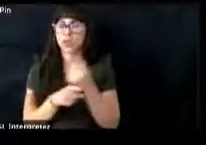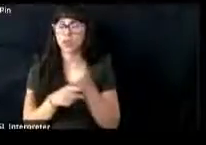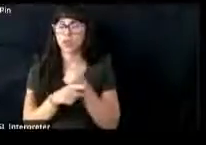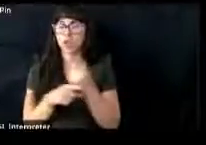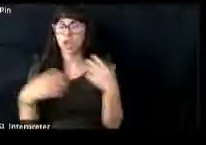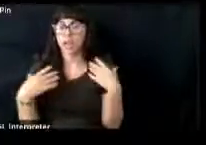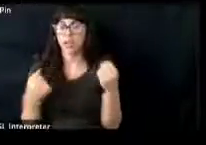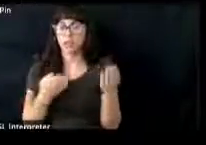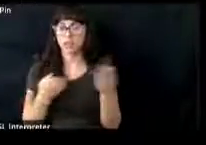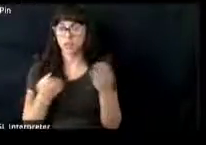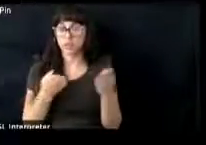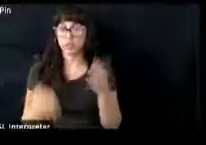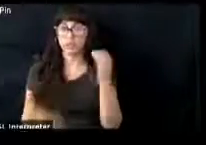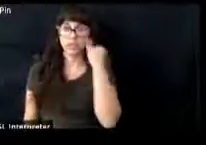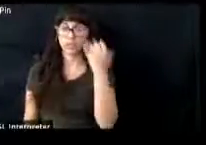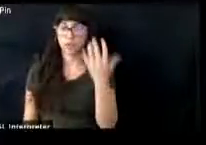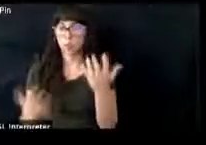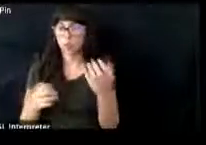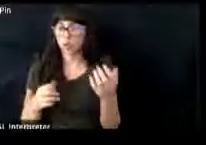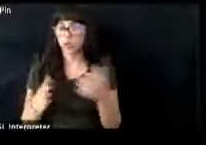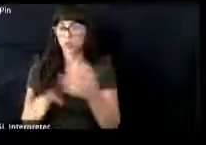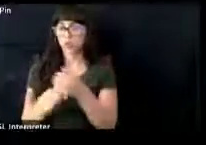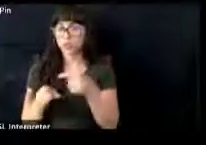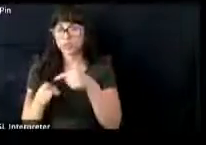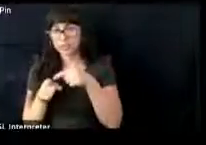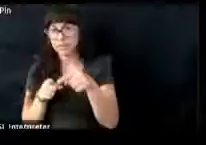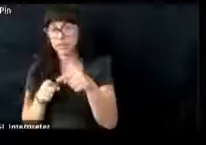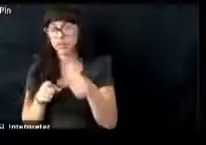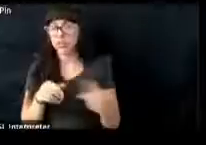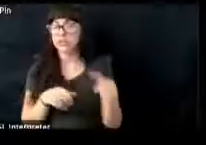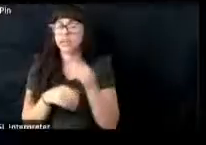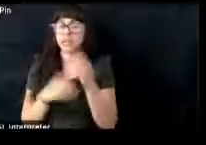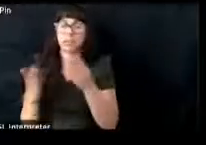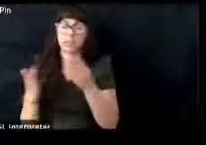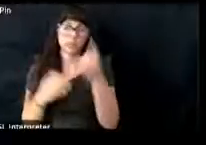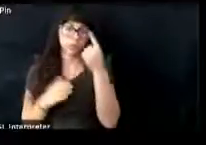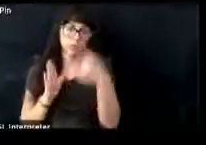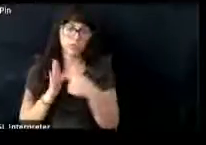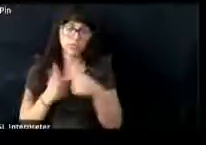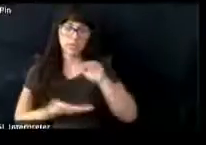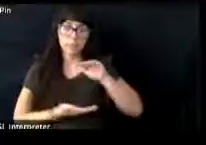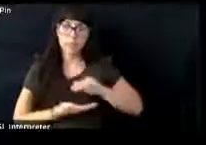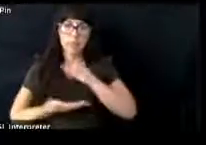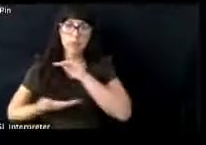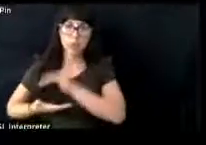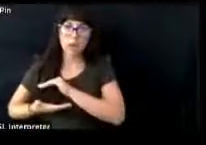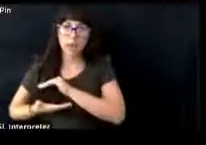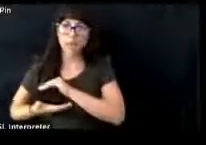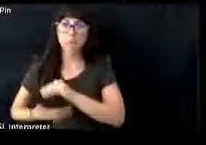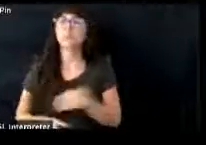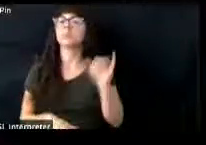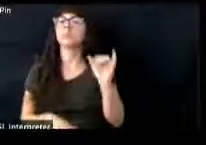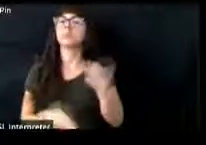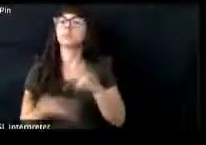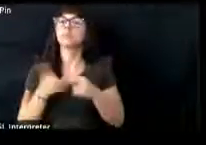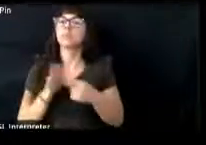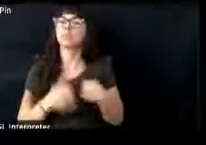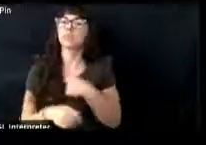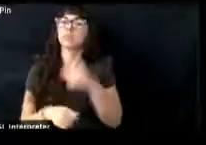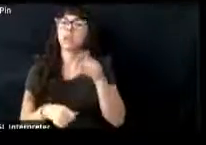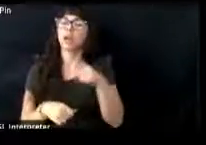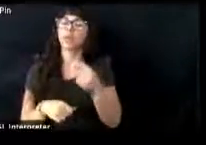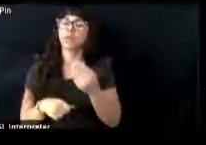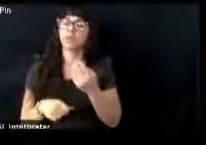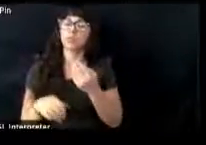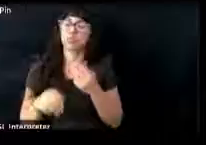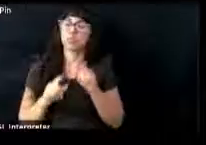to receive other services, other health services such as mammograms, we would have to go to the Lancaster